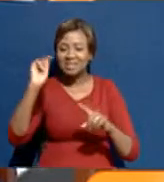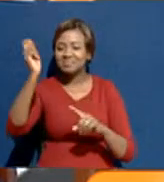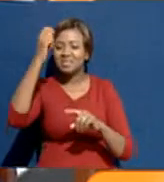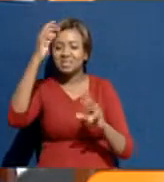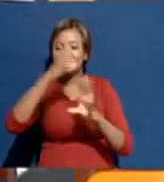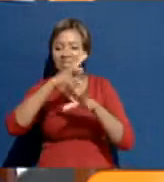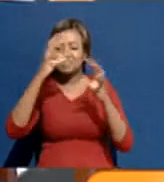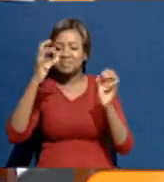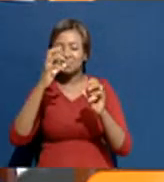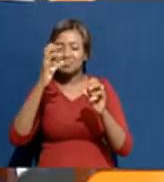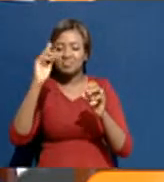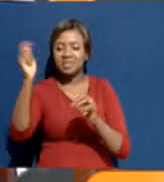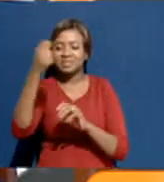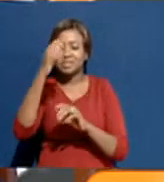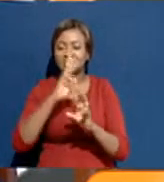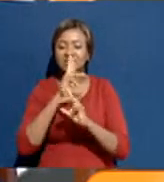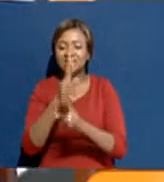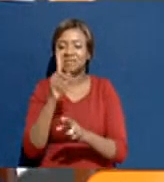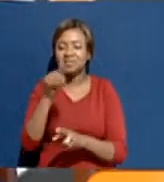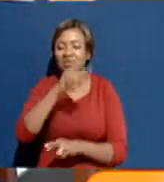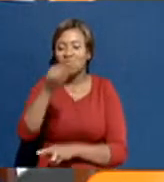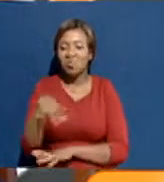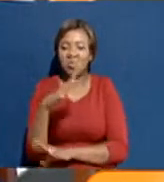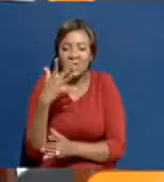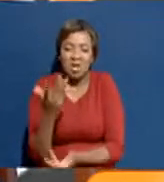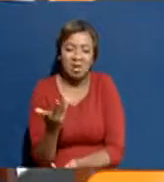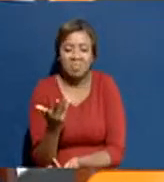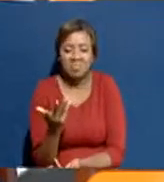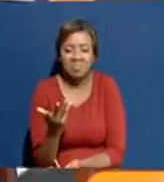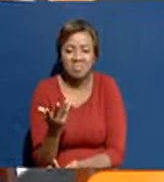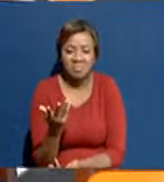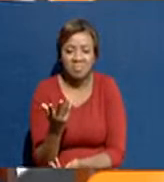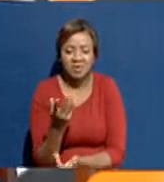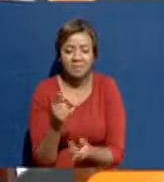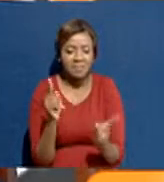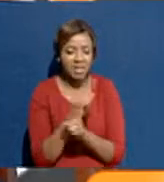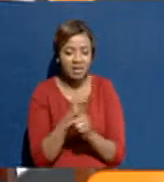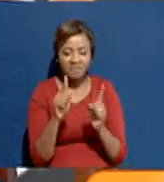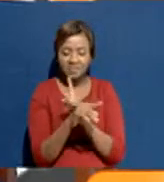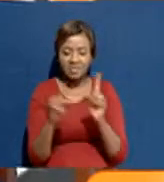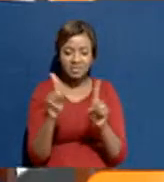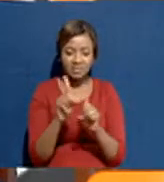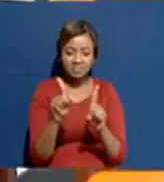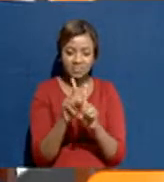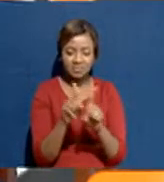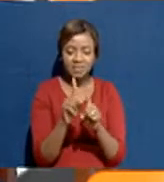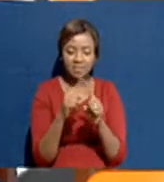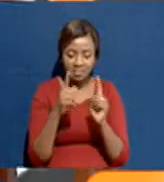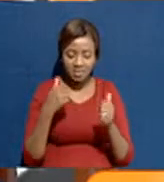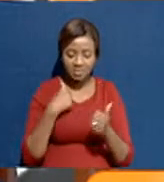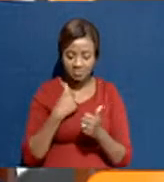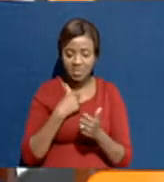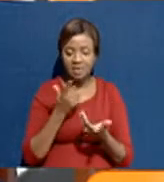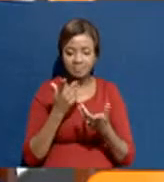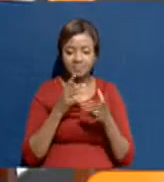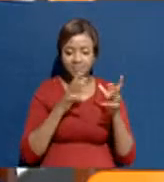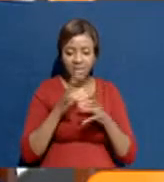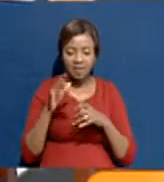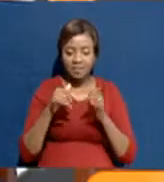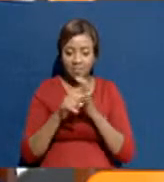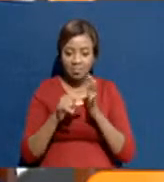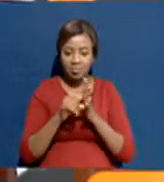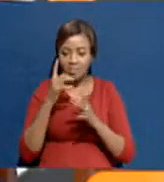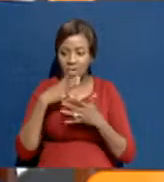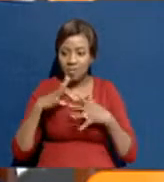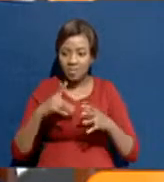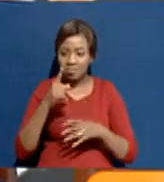say in the book, I became the victim of what is called transferred aggression. Mm. Someone is angry